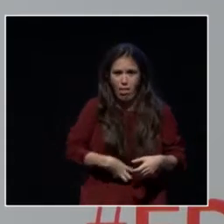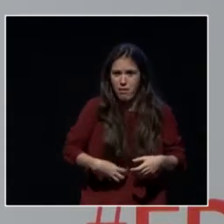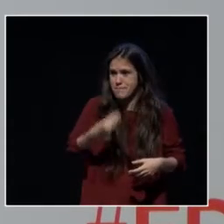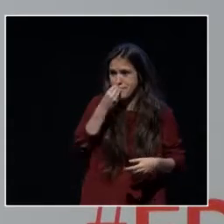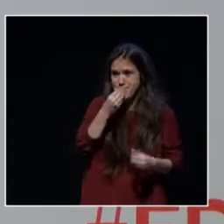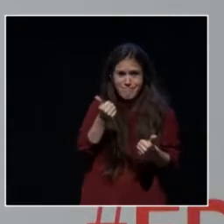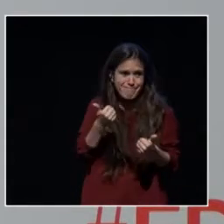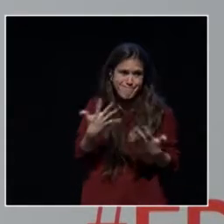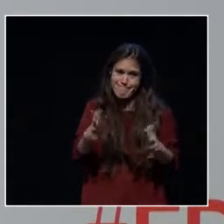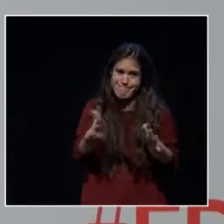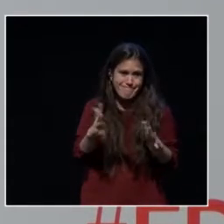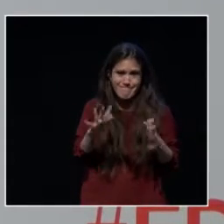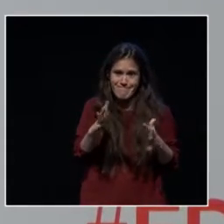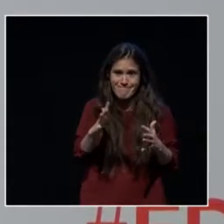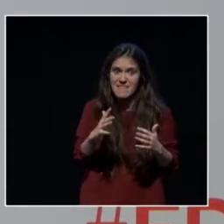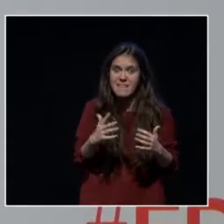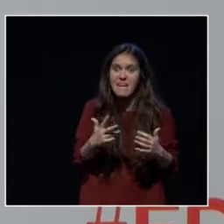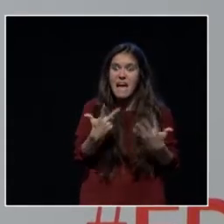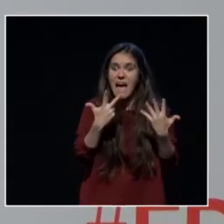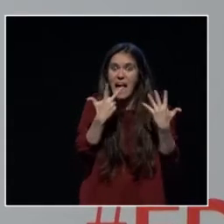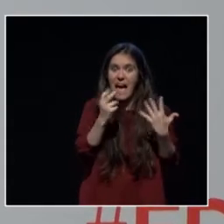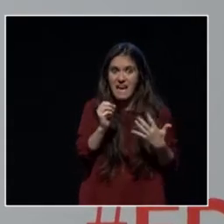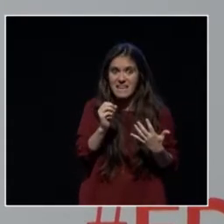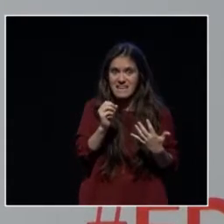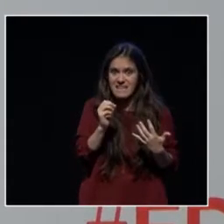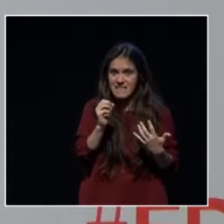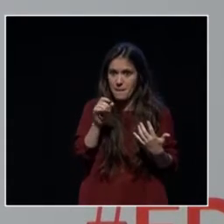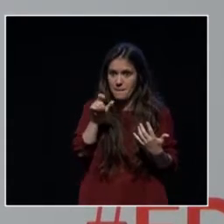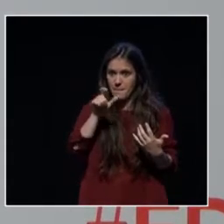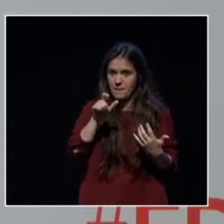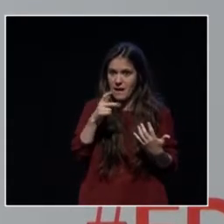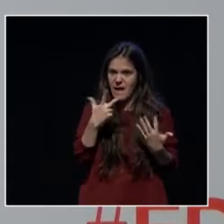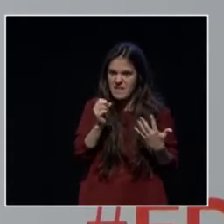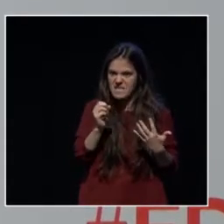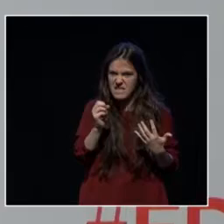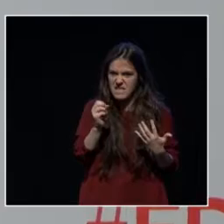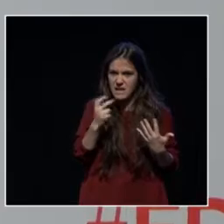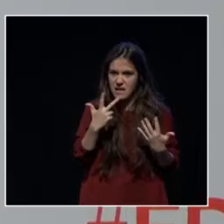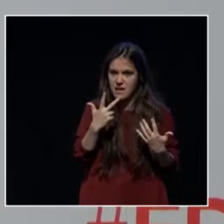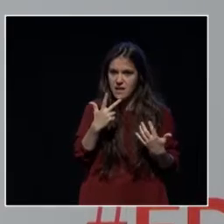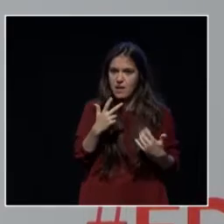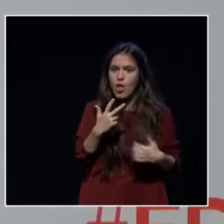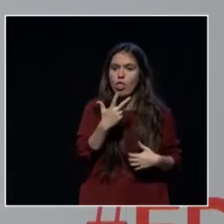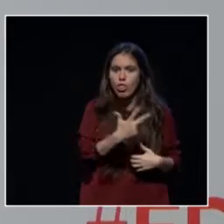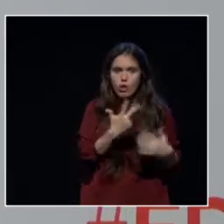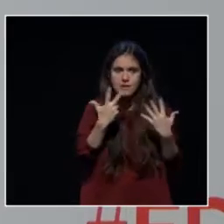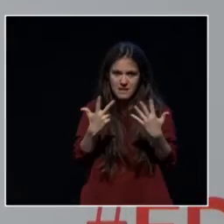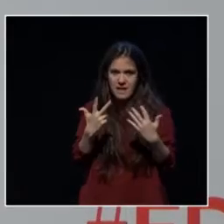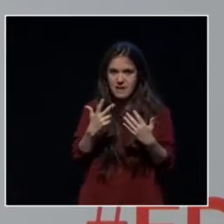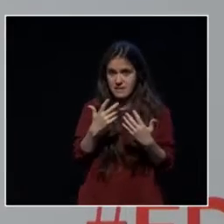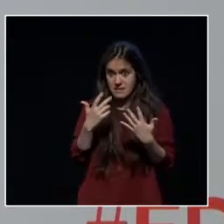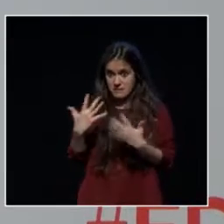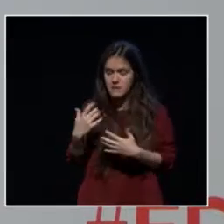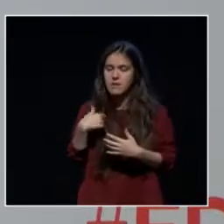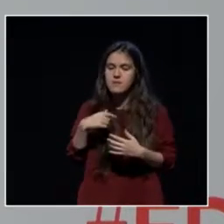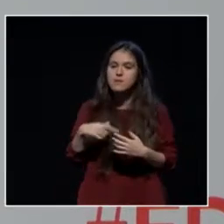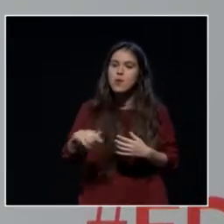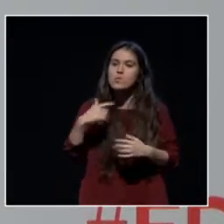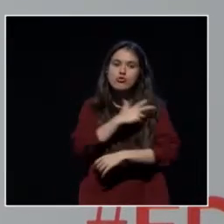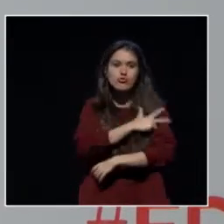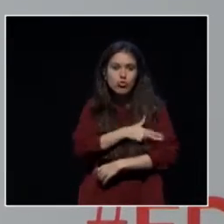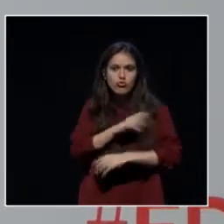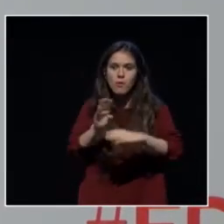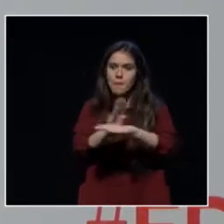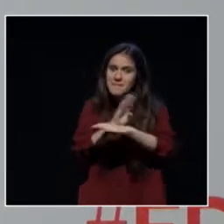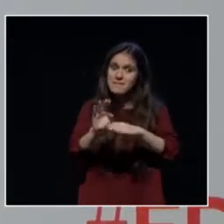48% of the children born in Bangladesh are malnourished. We can't do anything about it. We said, let's try. Create a social business.